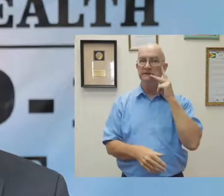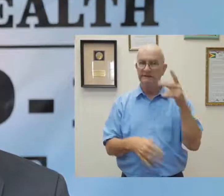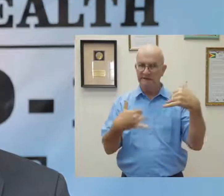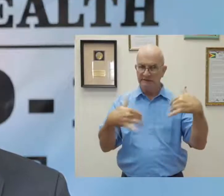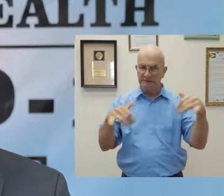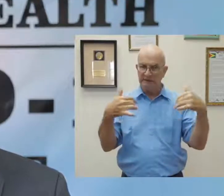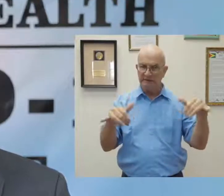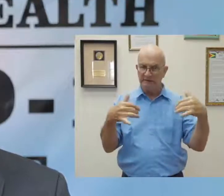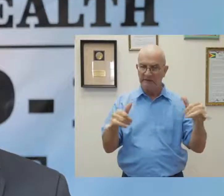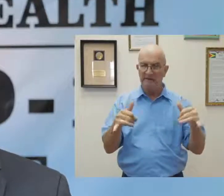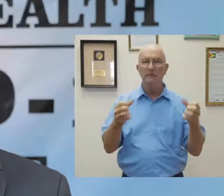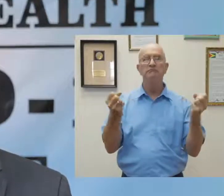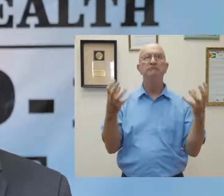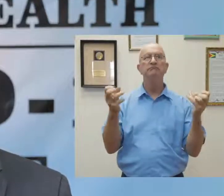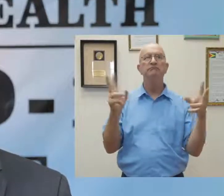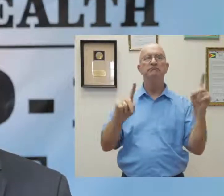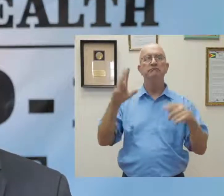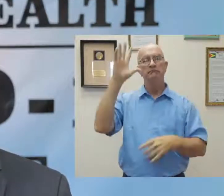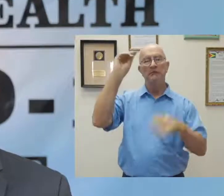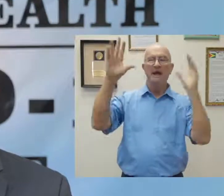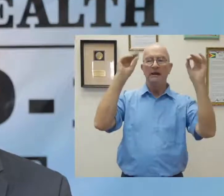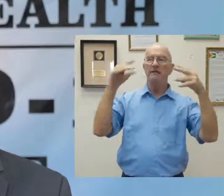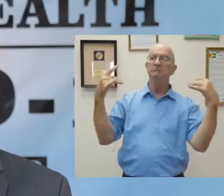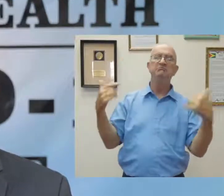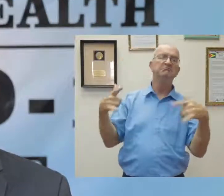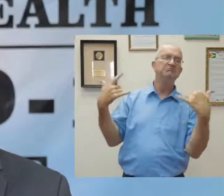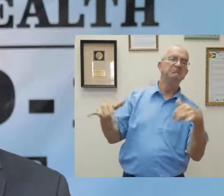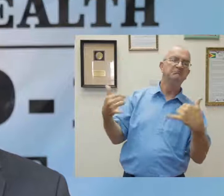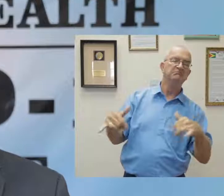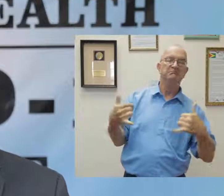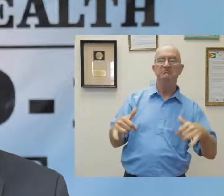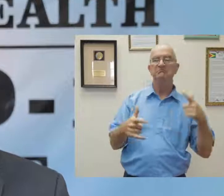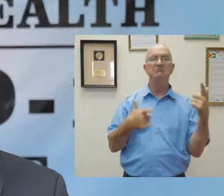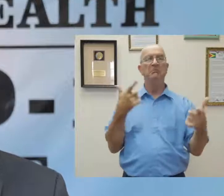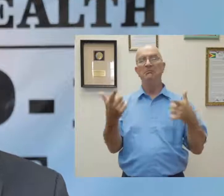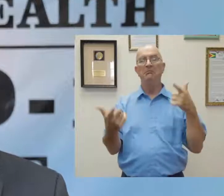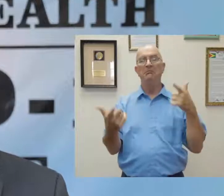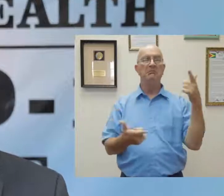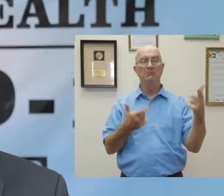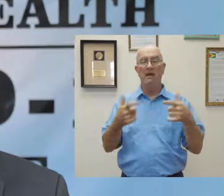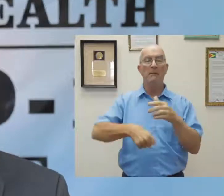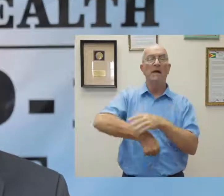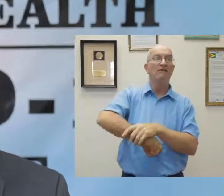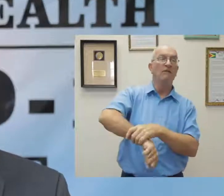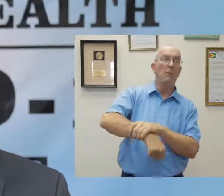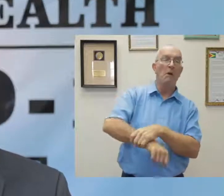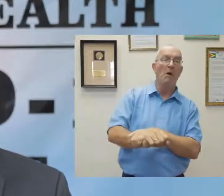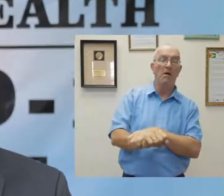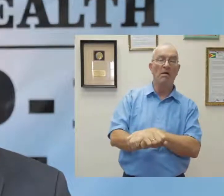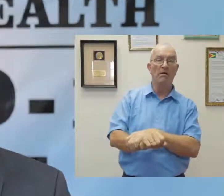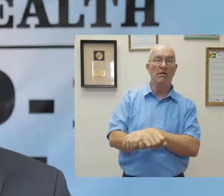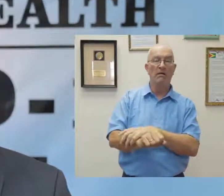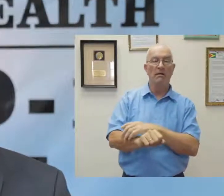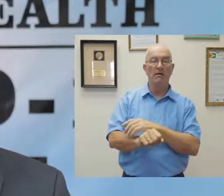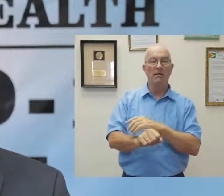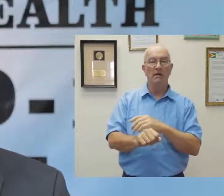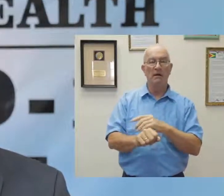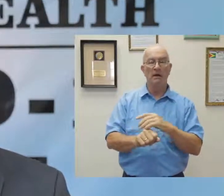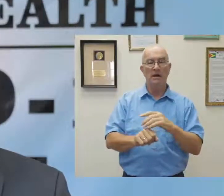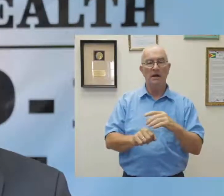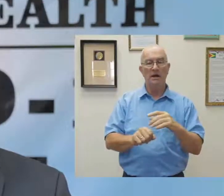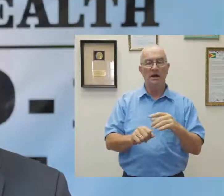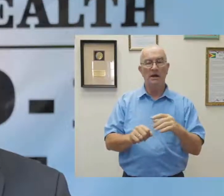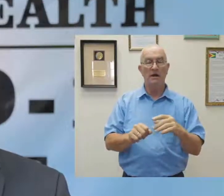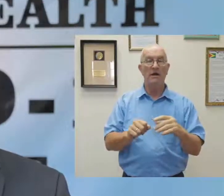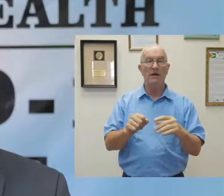hanging out with the boys on the road, having parties, and even playing football. Through the